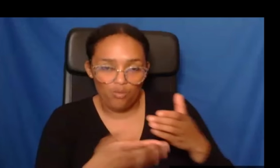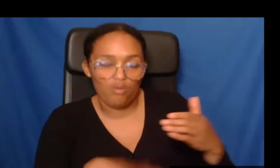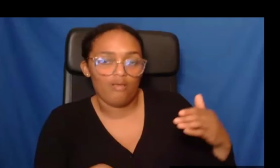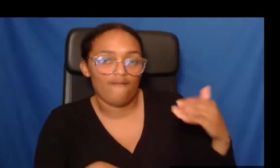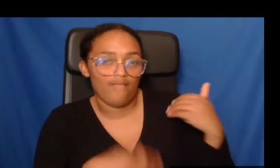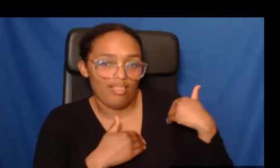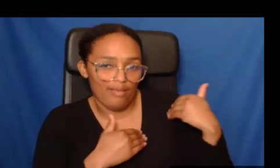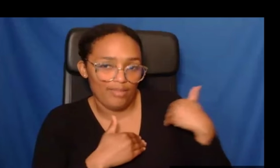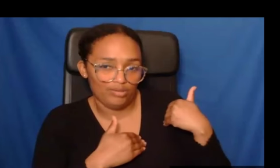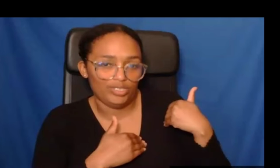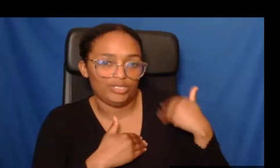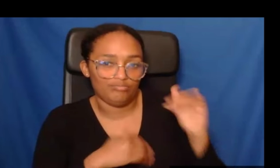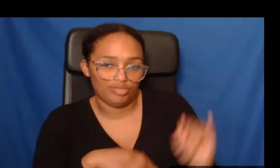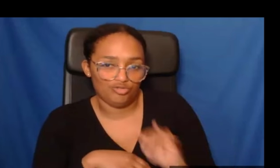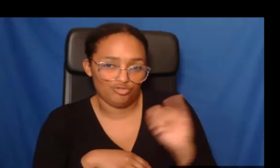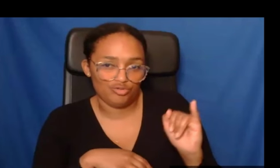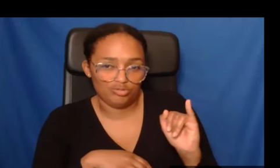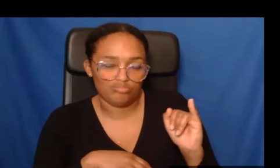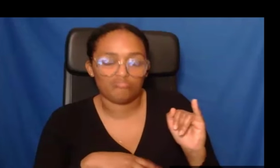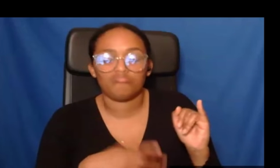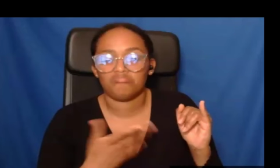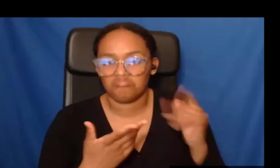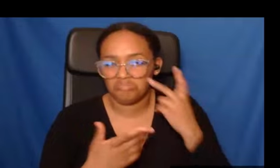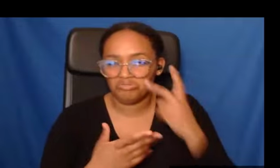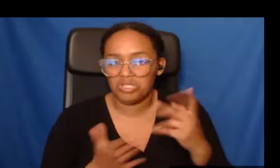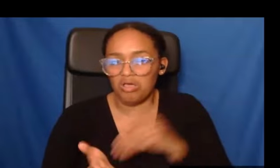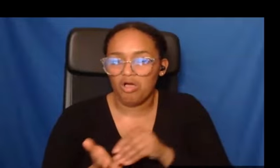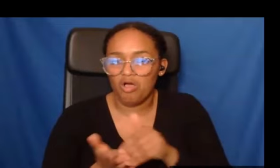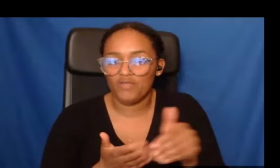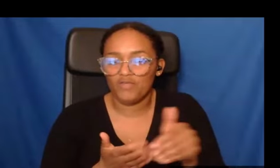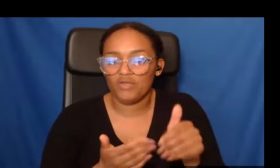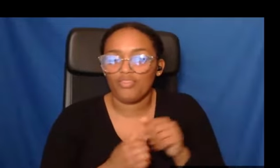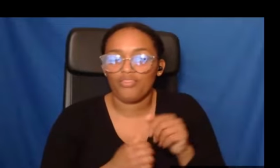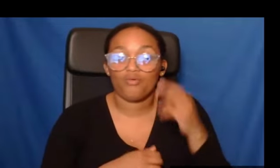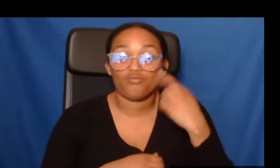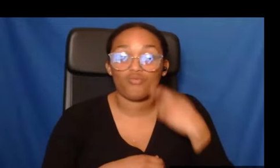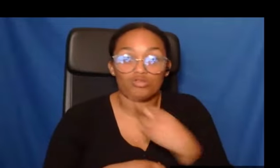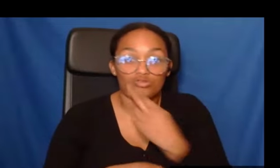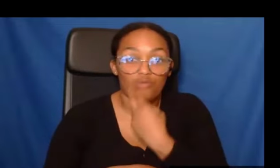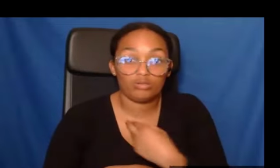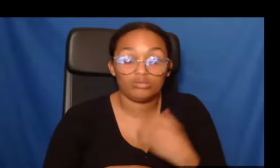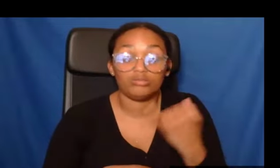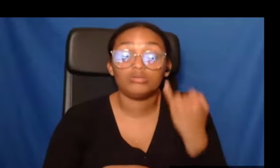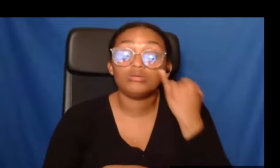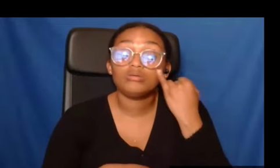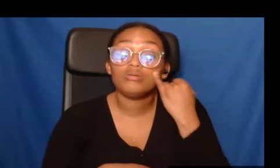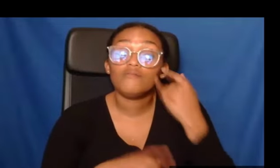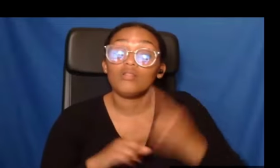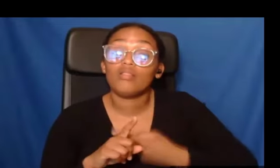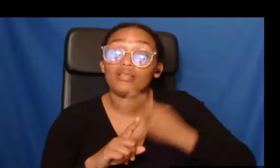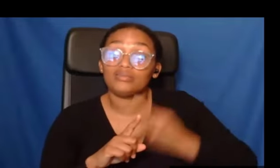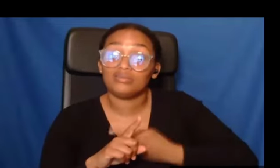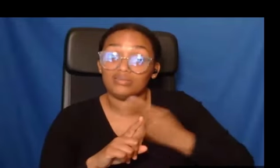this a lot with restaurants as well. If they're leasing a